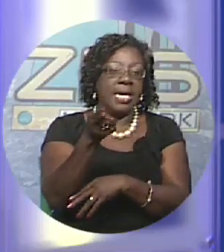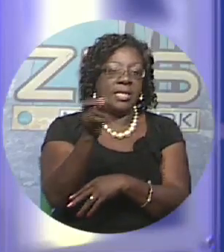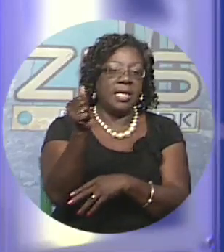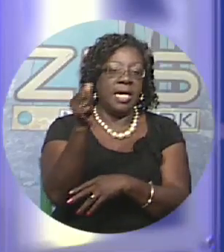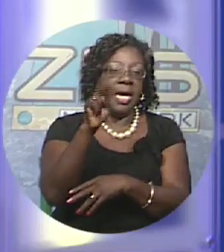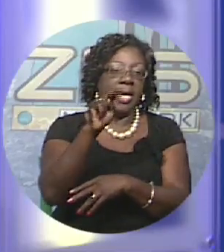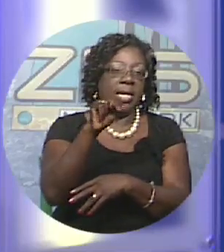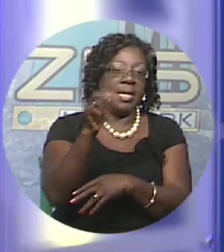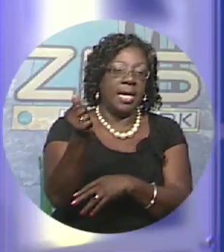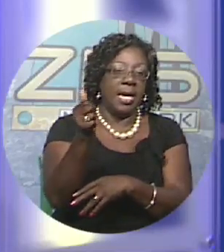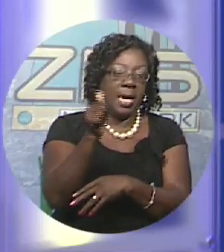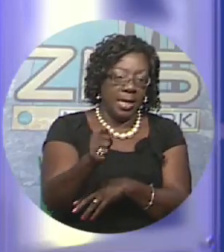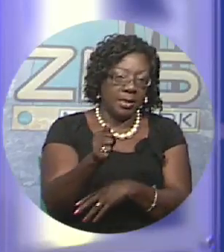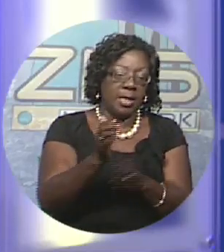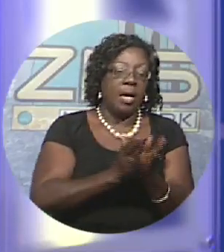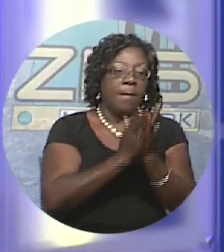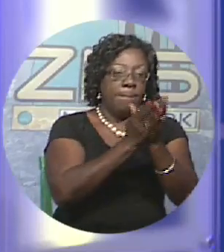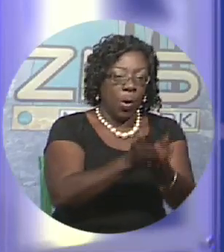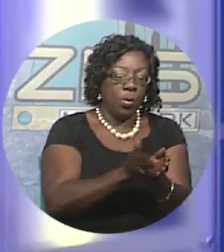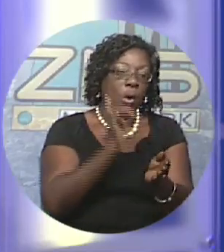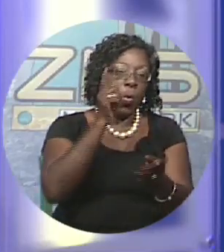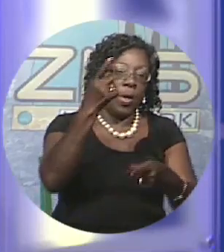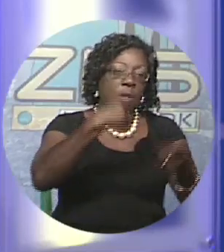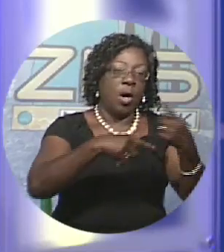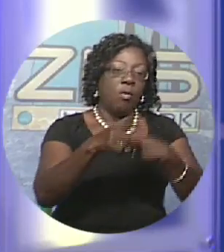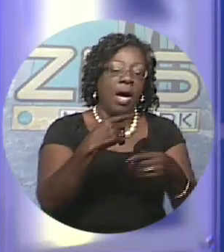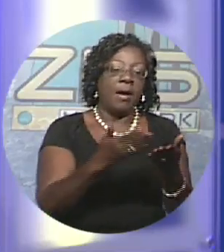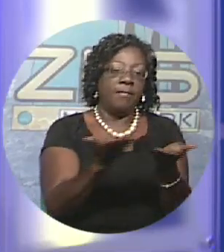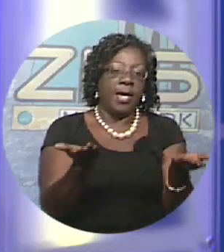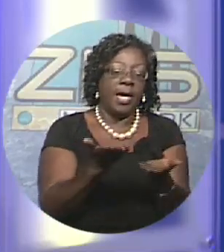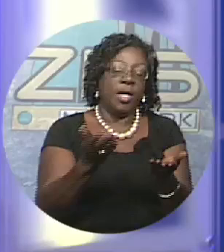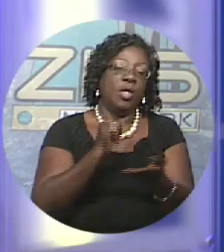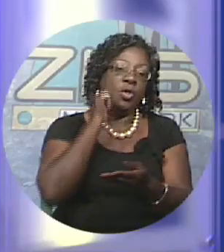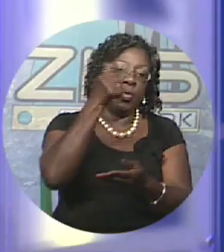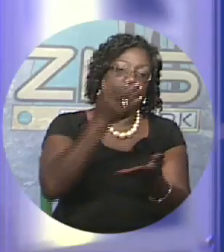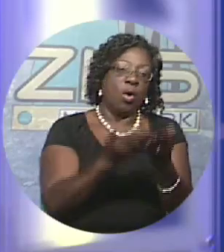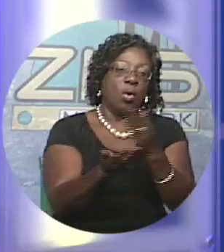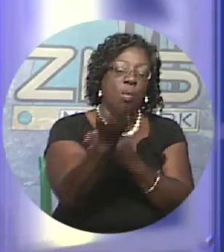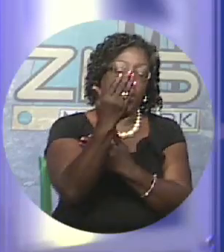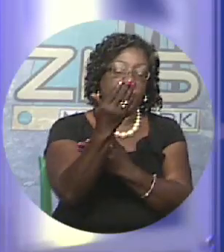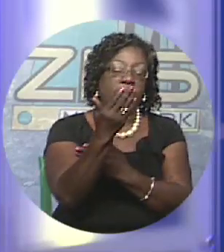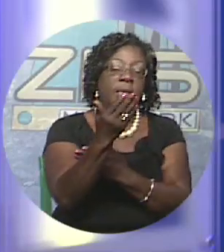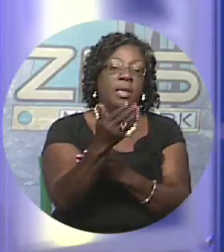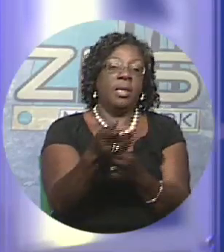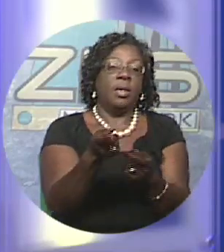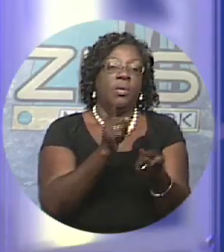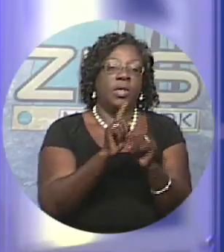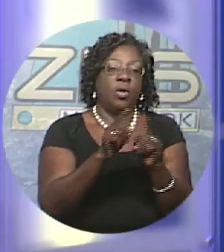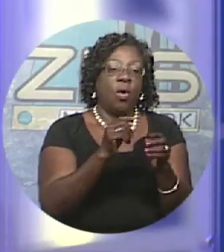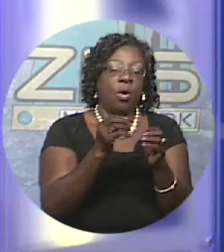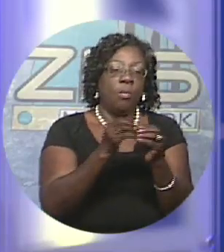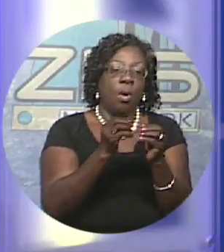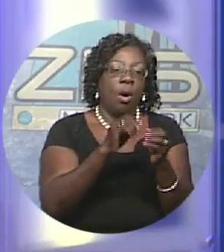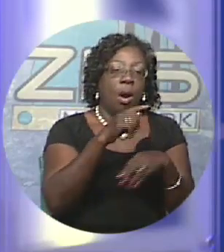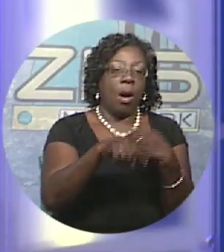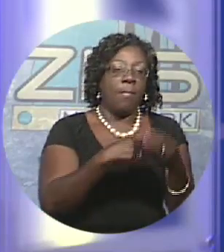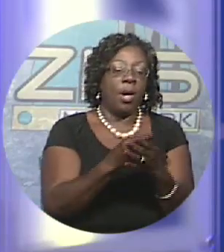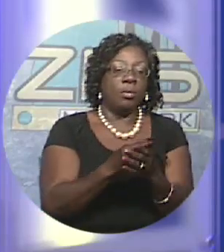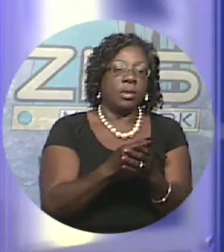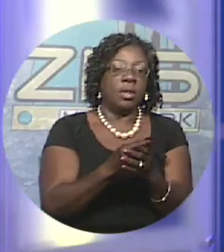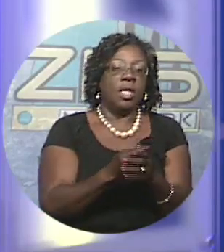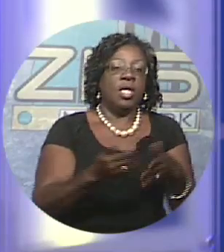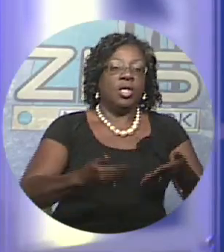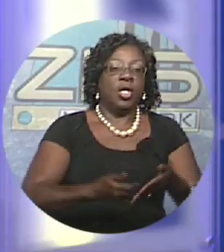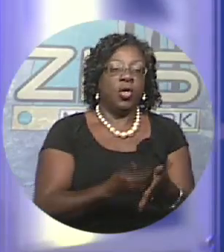expected to arrive in New Providence at 9 o'clock tomorrow morning. Tonight, Altavis Munnings takes a closer look at the new fleet and how this